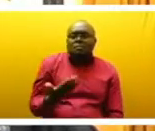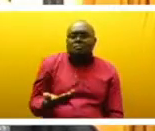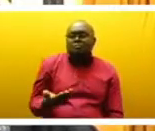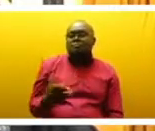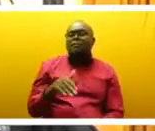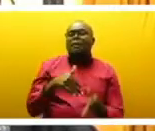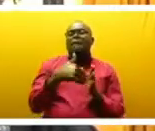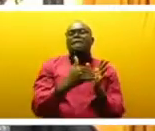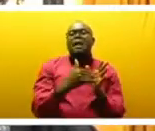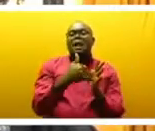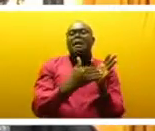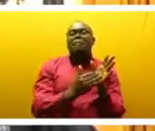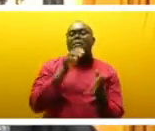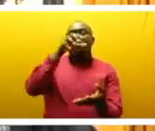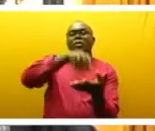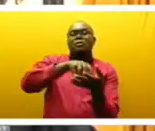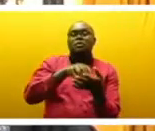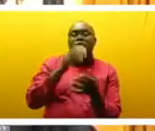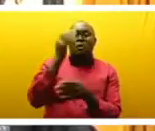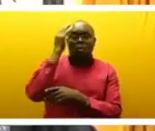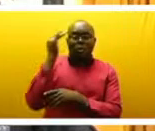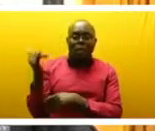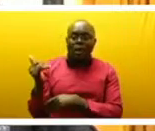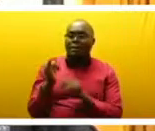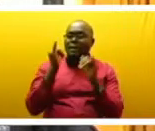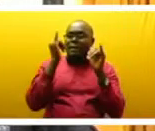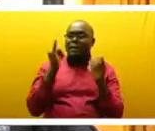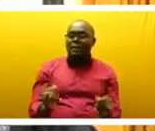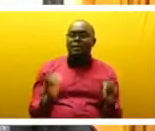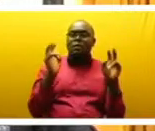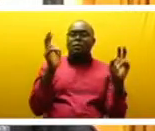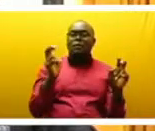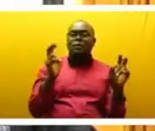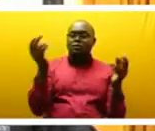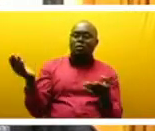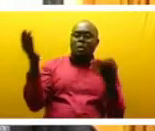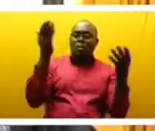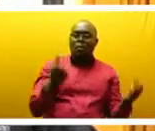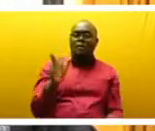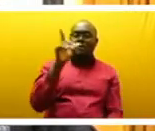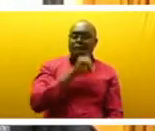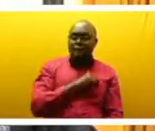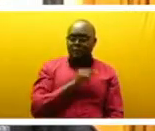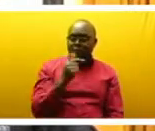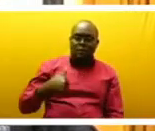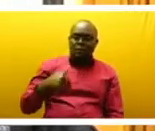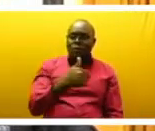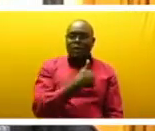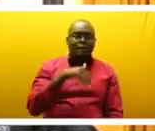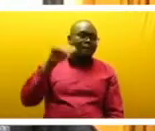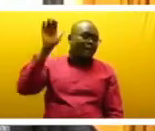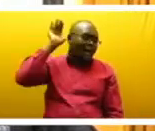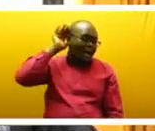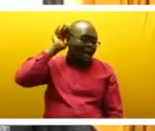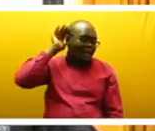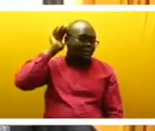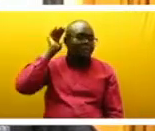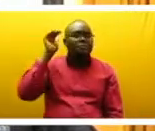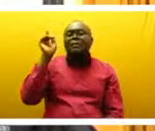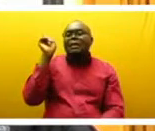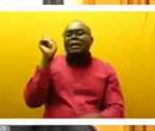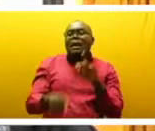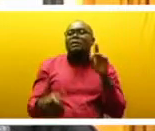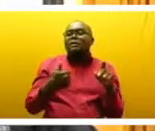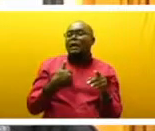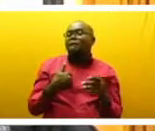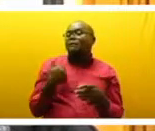vulnerable position because new issues are being raised, and we have had, or may not have,